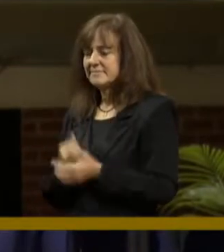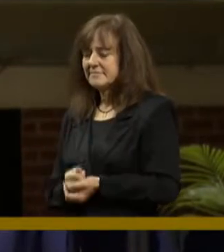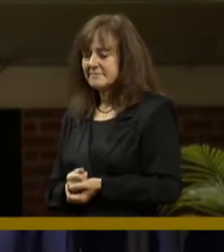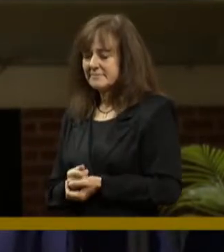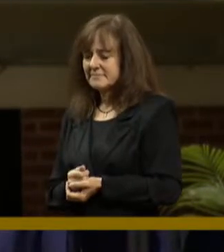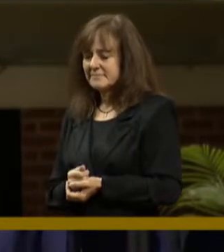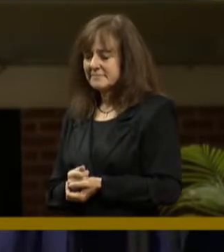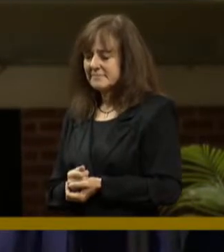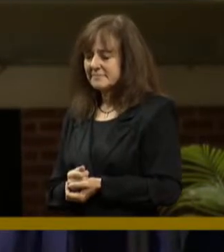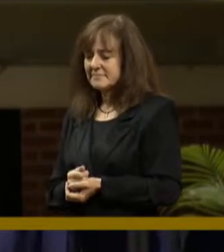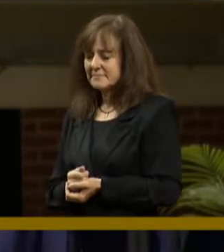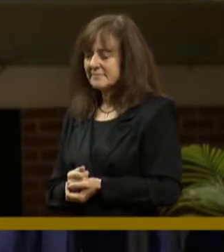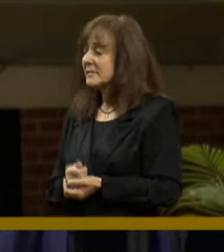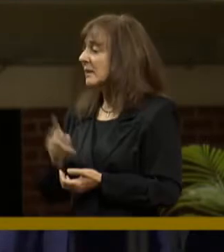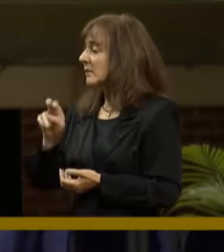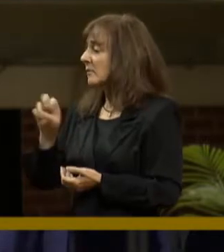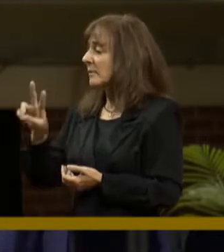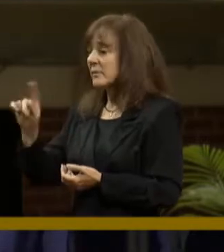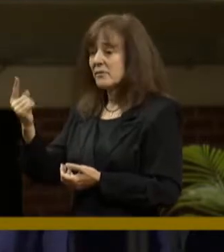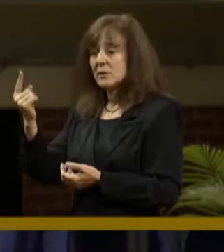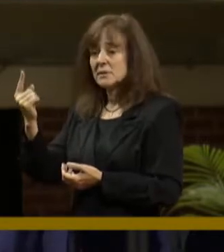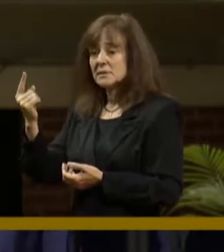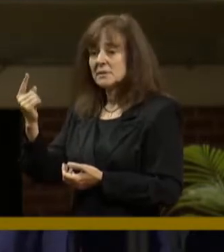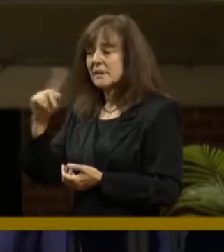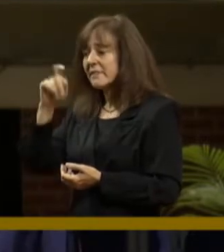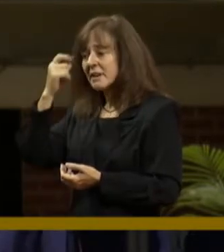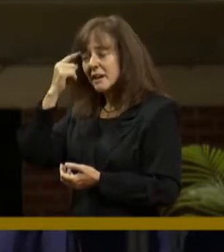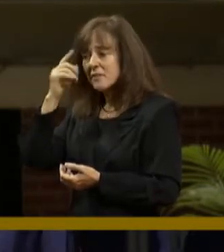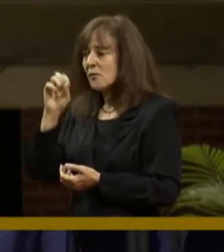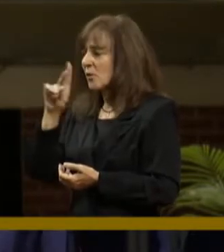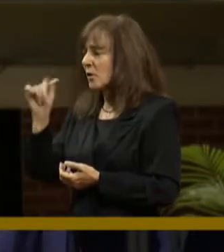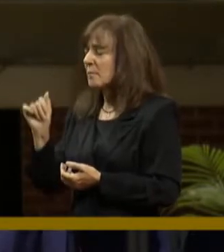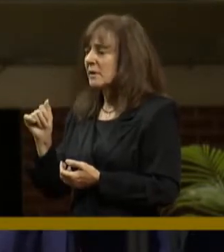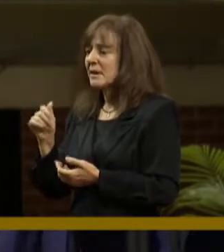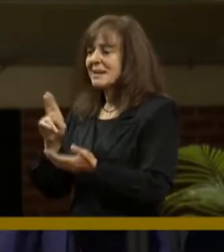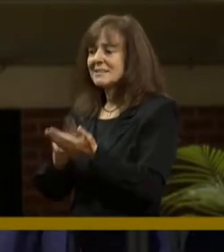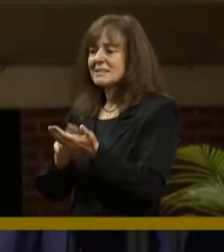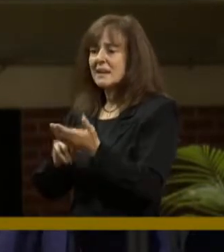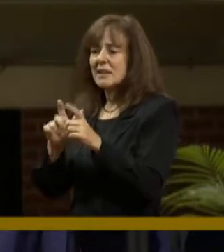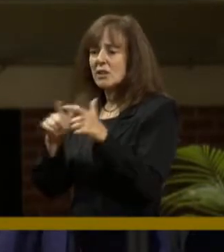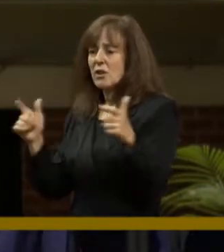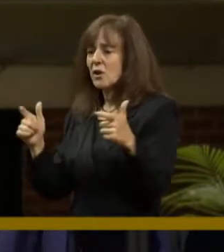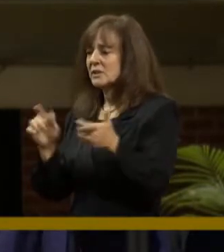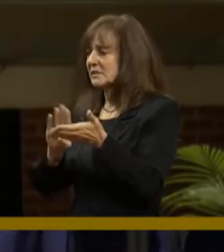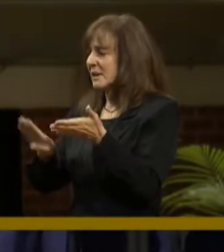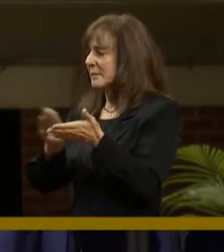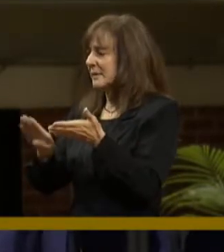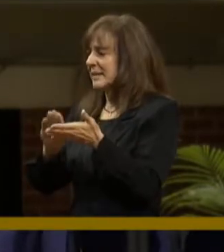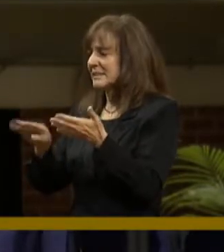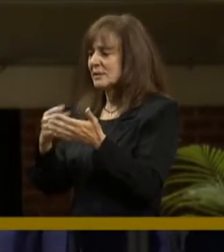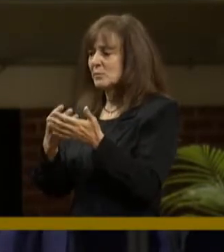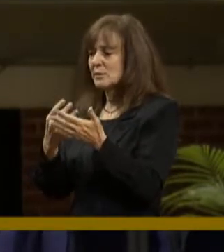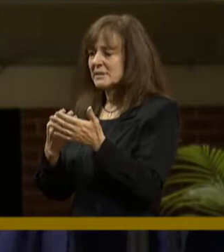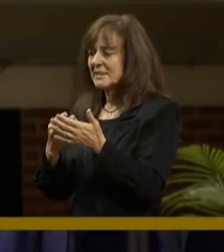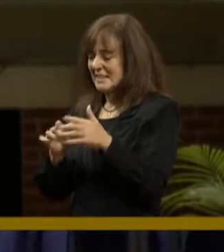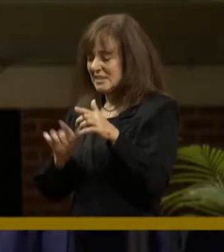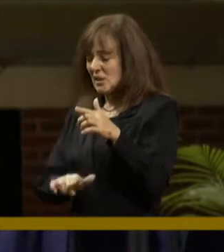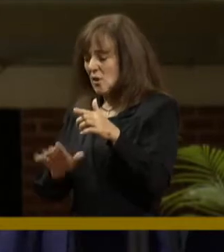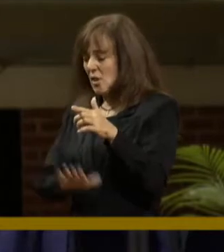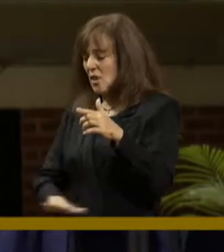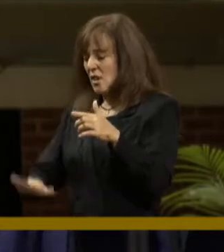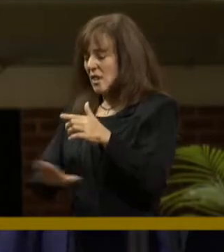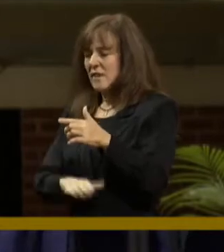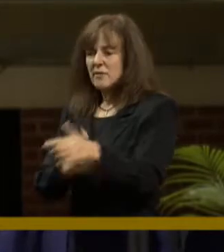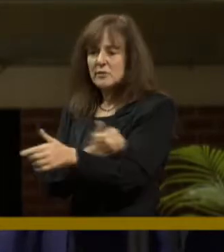On November 1st, as governor of Oklahoma, I signed the largest commutation of prisoners in U.S. history, these low-level drug